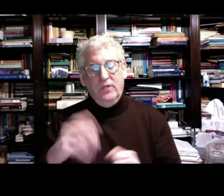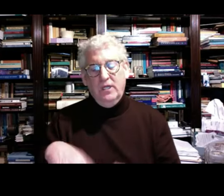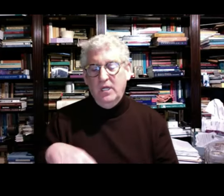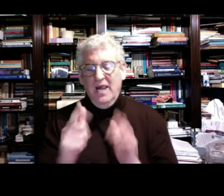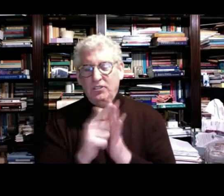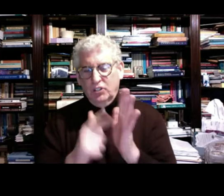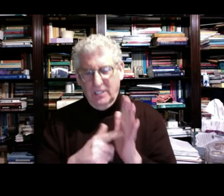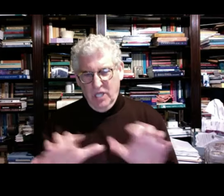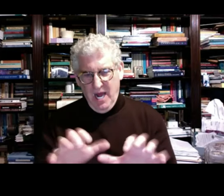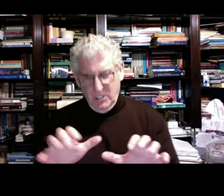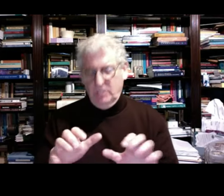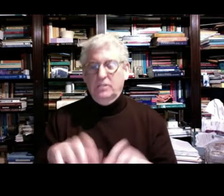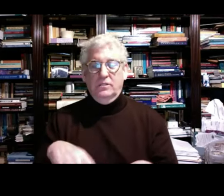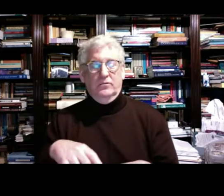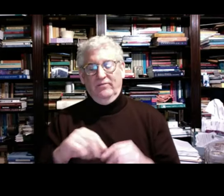the lecture series.